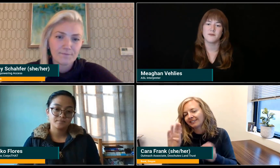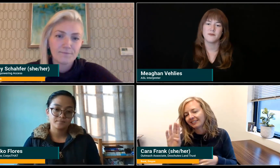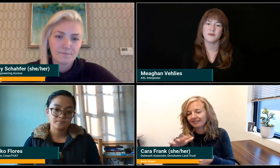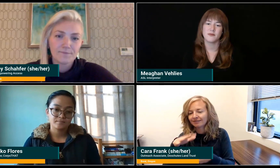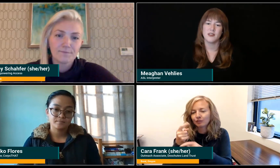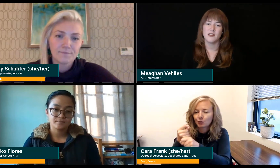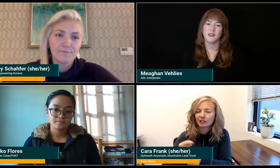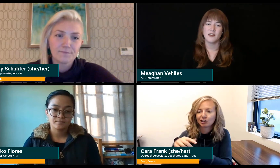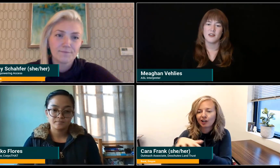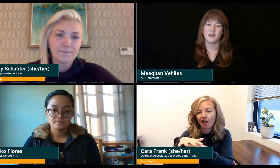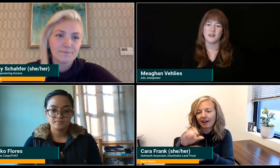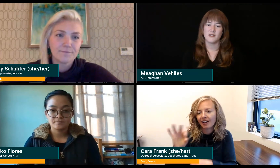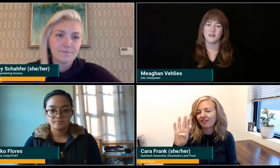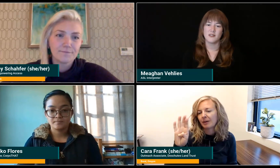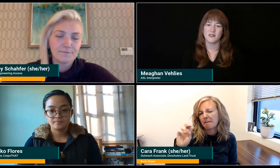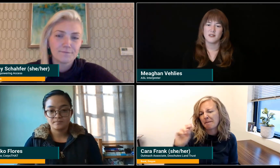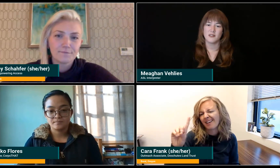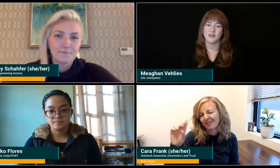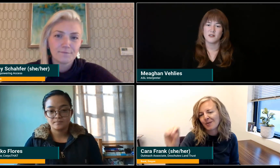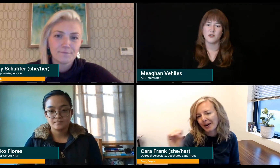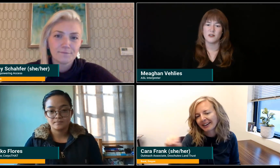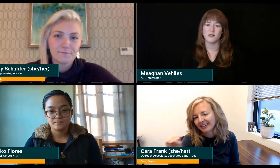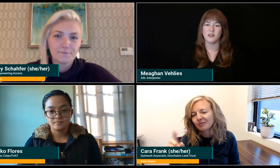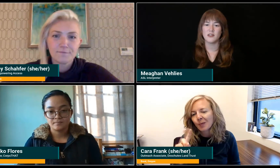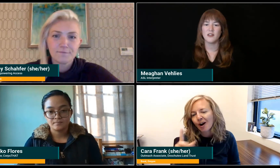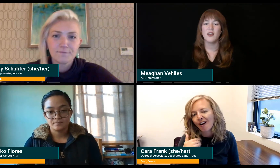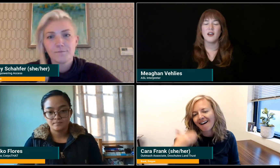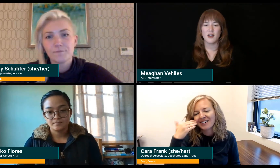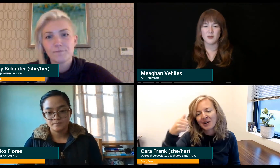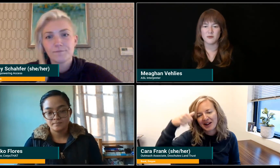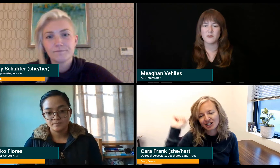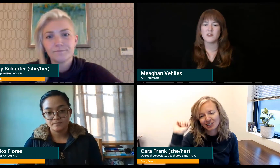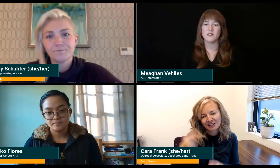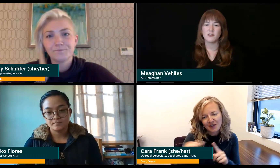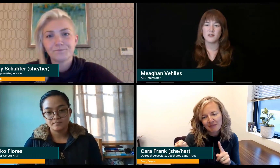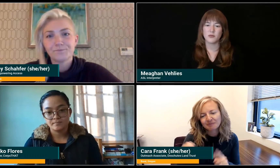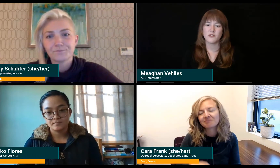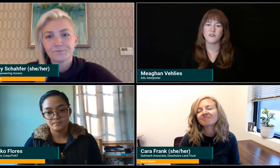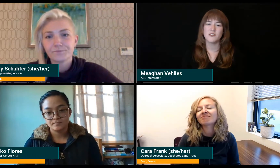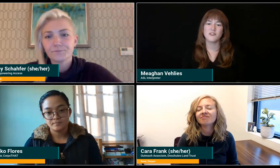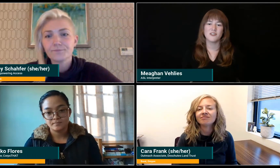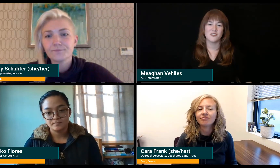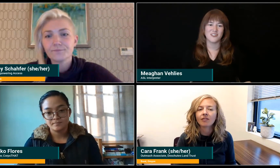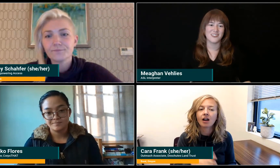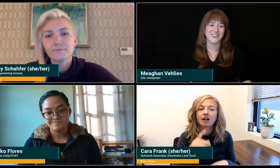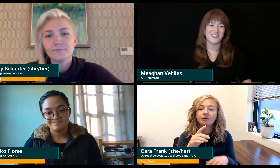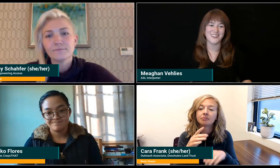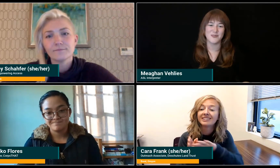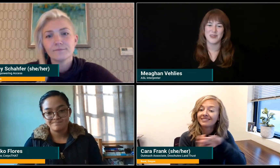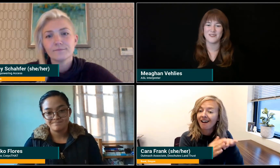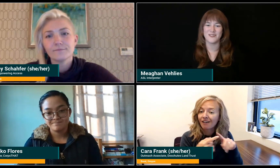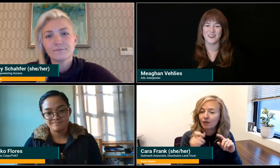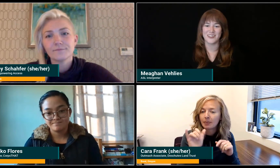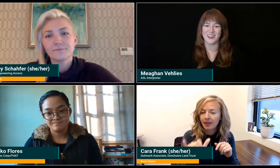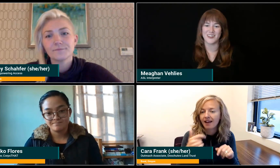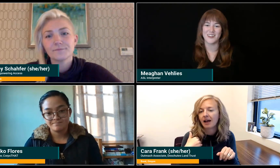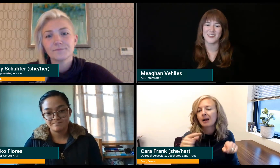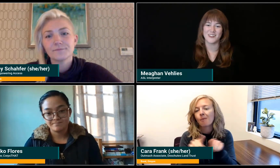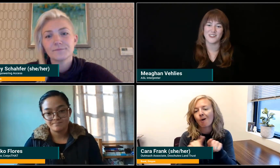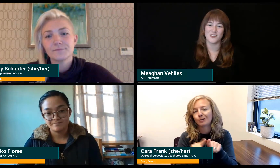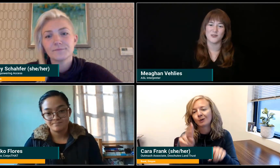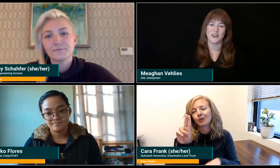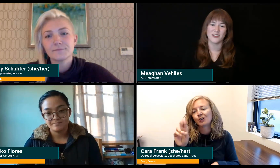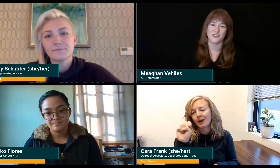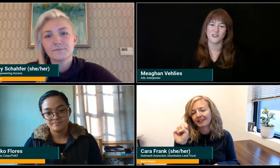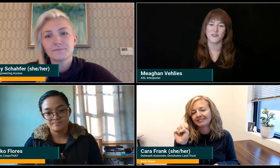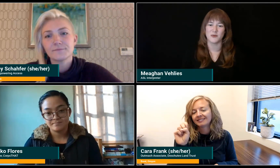here, and we are looking to preserve these traditions in the Bend, Oregon area. I